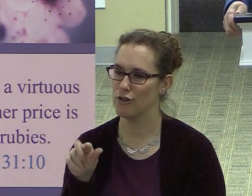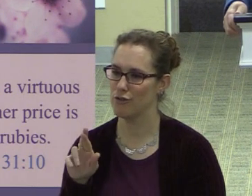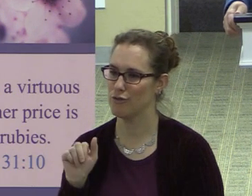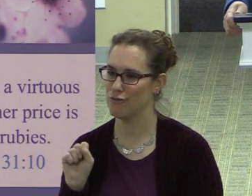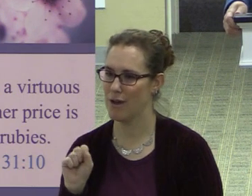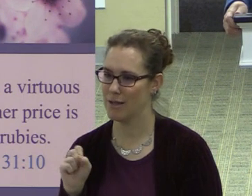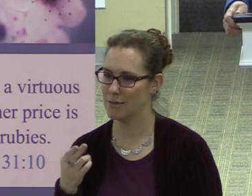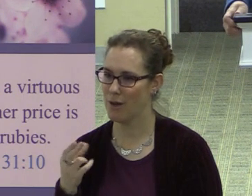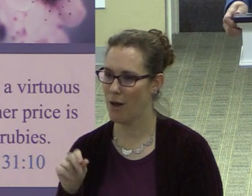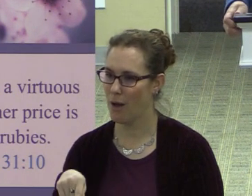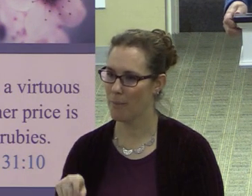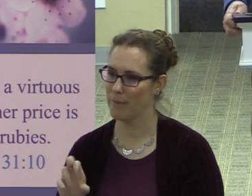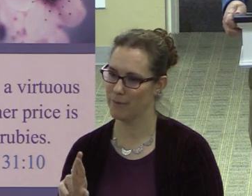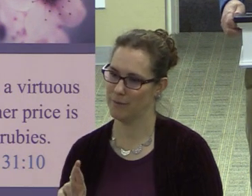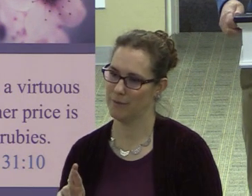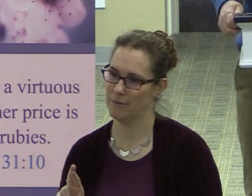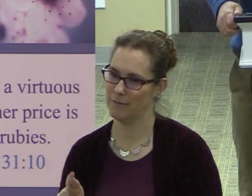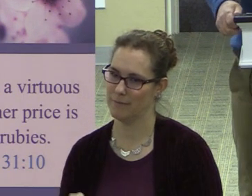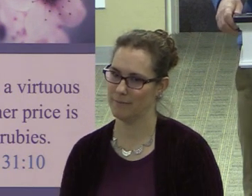Grasshoppers.